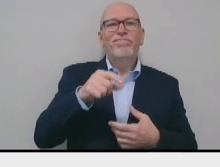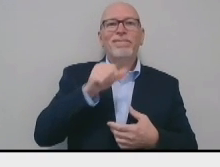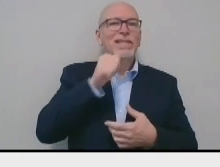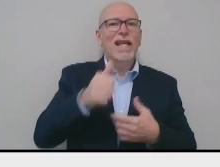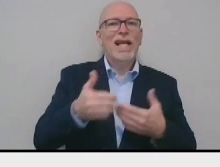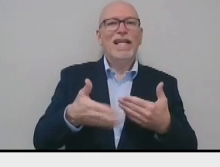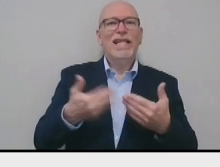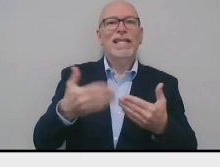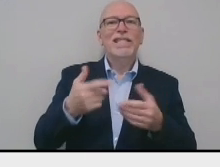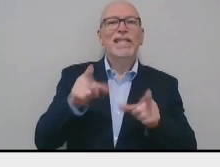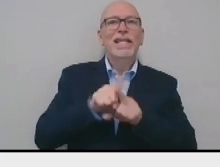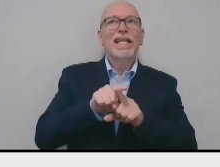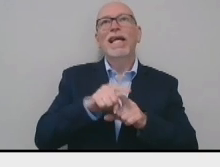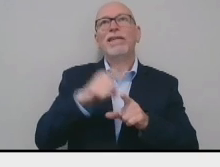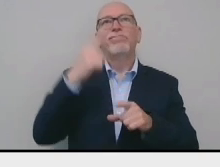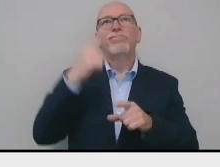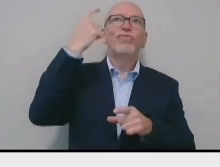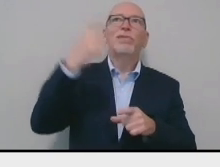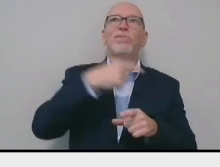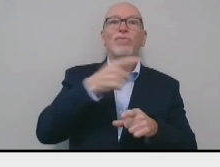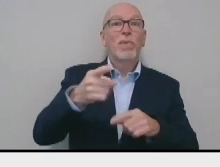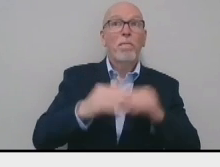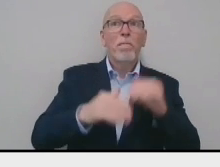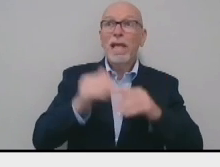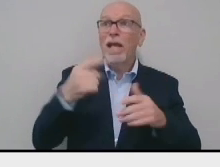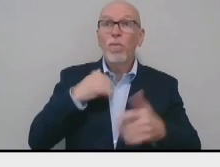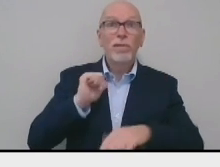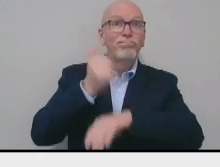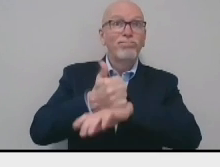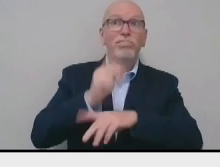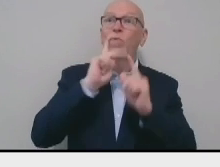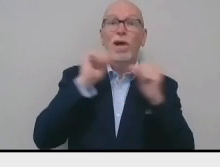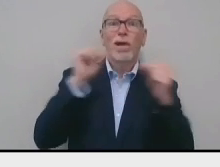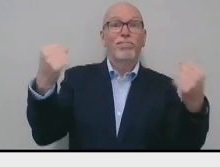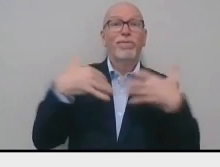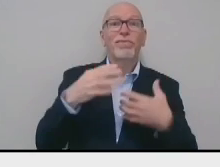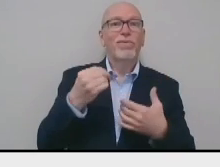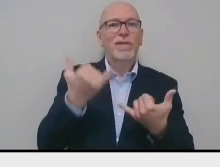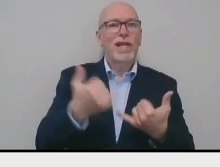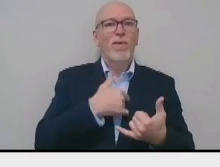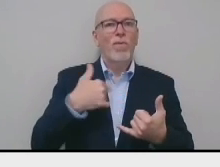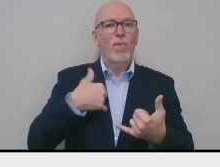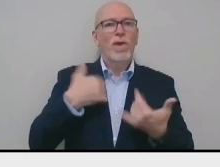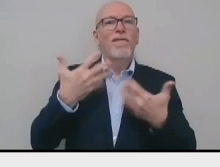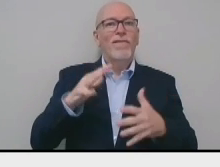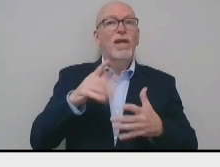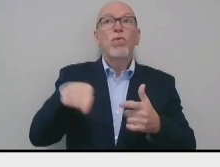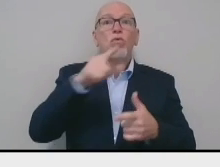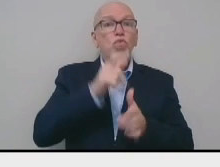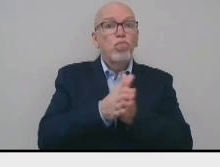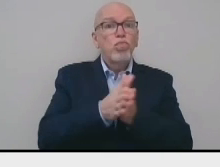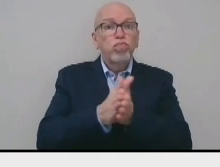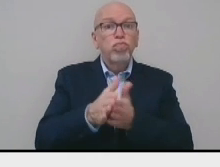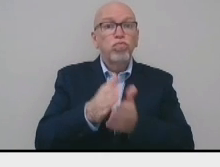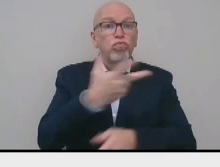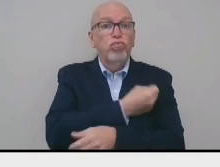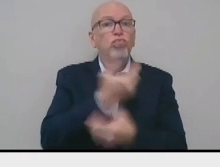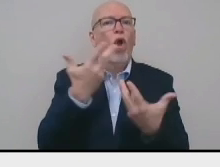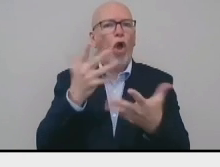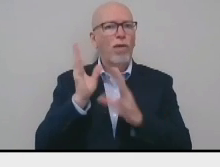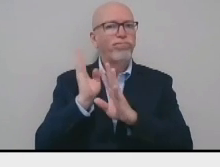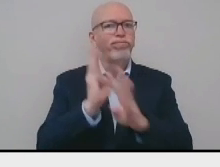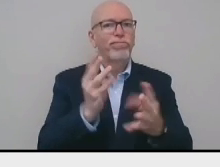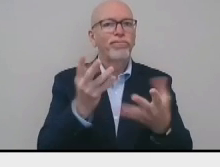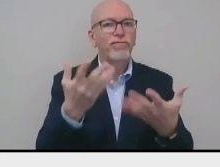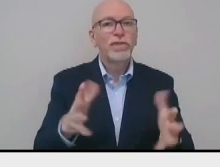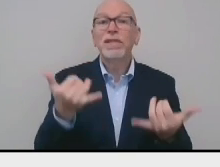of dreams where you build it and they will come. We have largely reached the population that was eager to be first in line to be vaccinated.